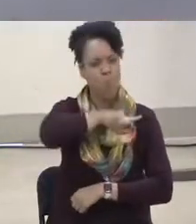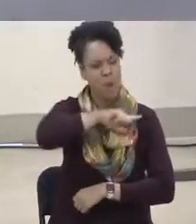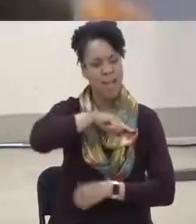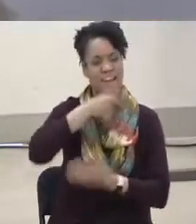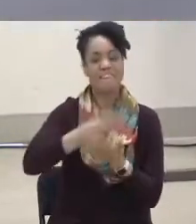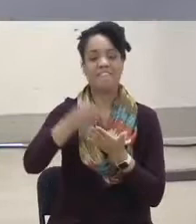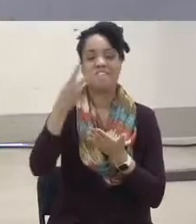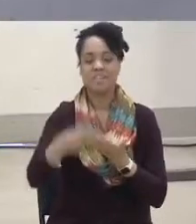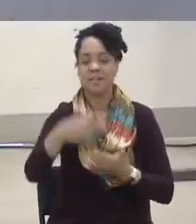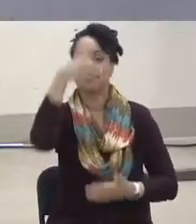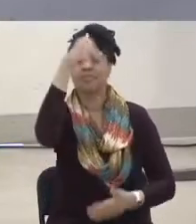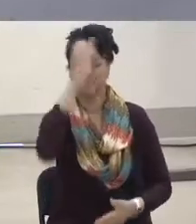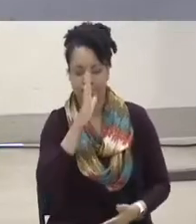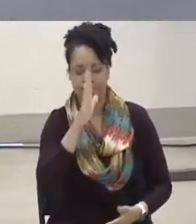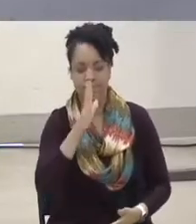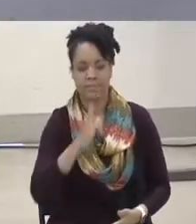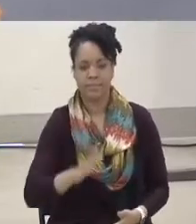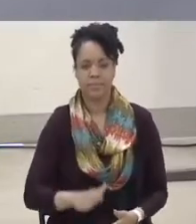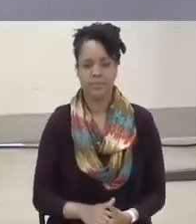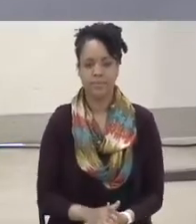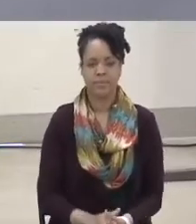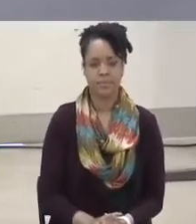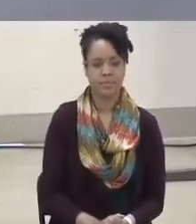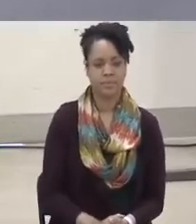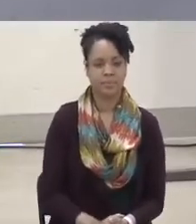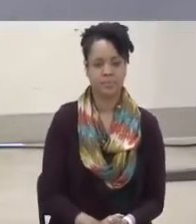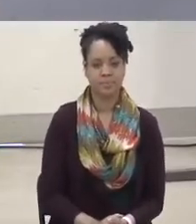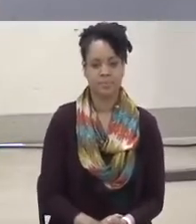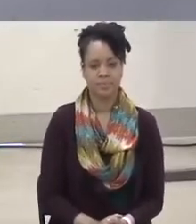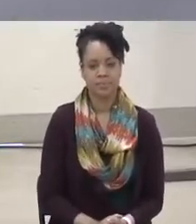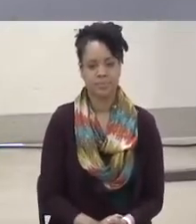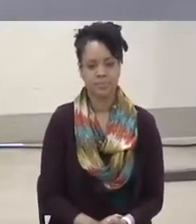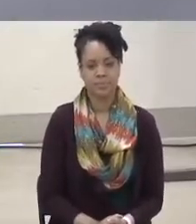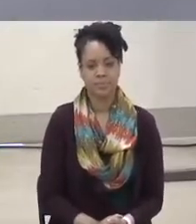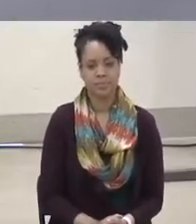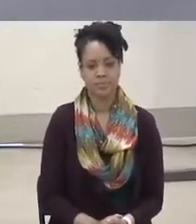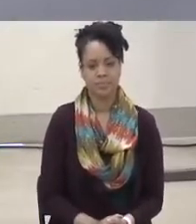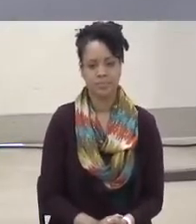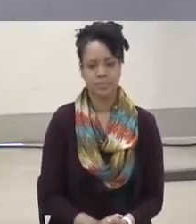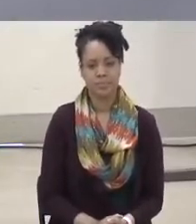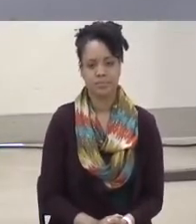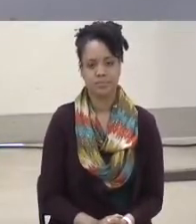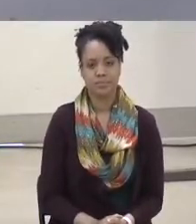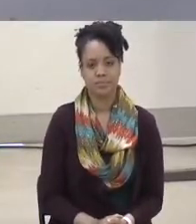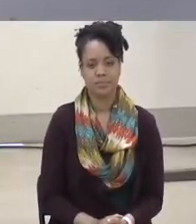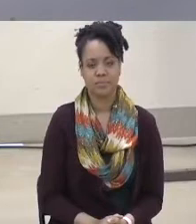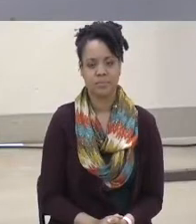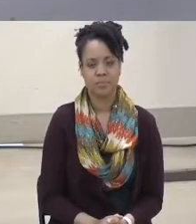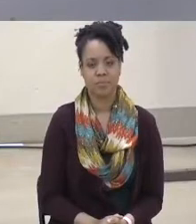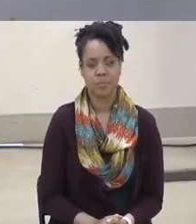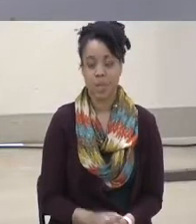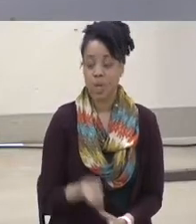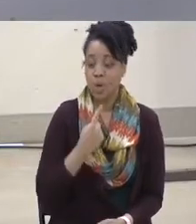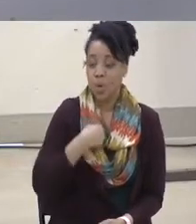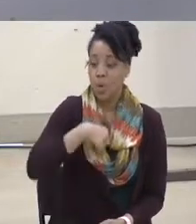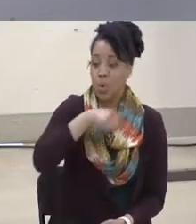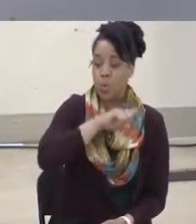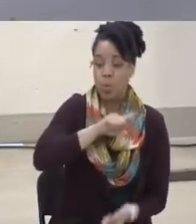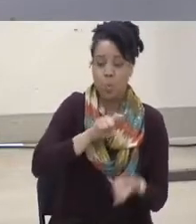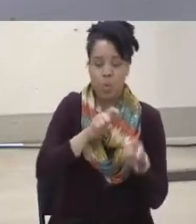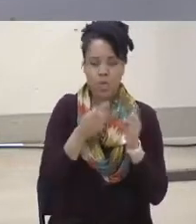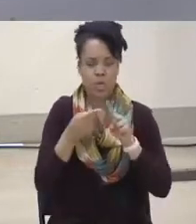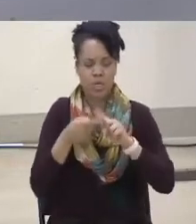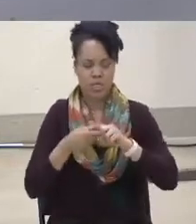failed God. Muchos de los problemas que estamos enfrentando en esta nación es porque le hemos fallado a Dios. We turn this